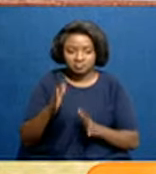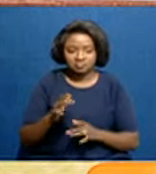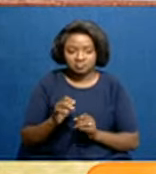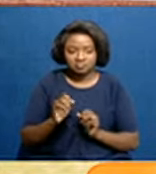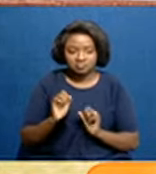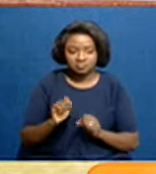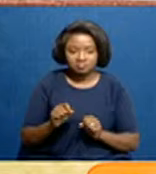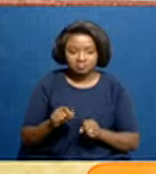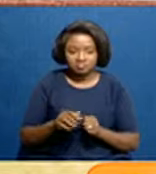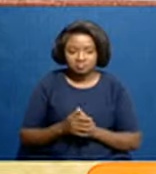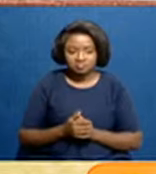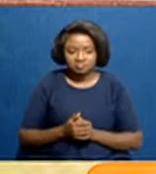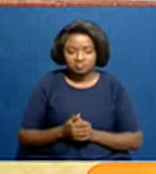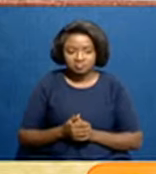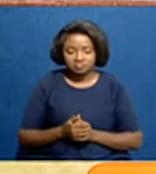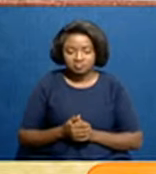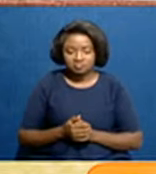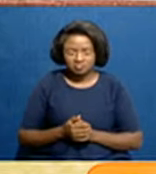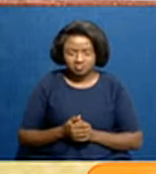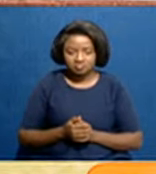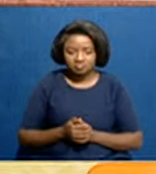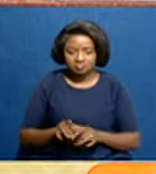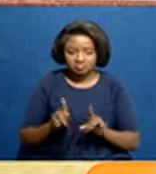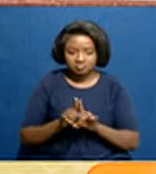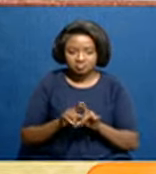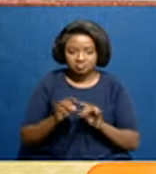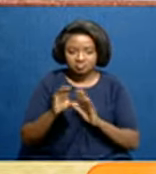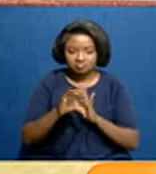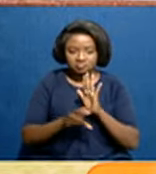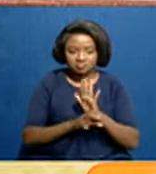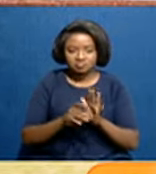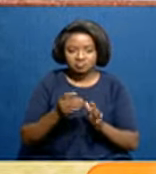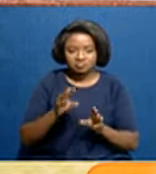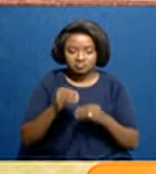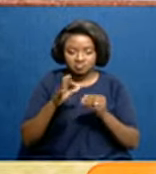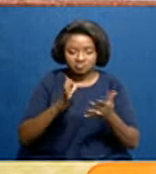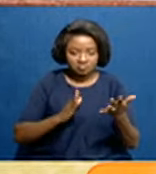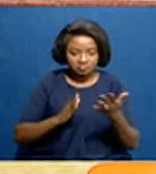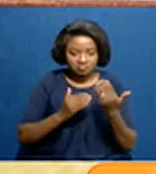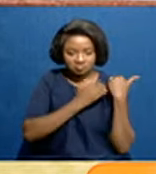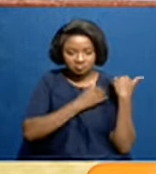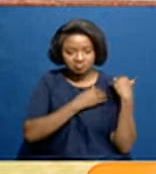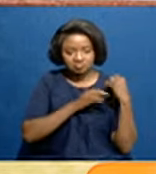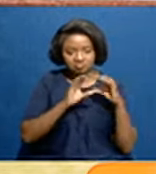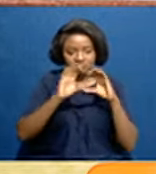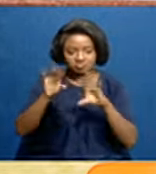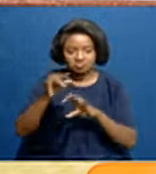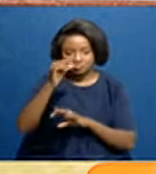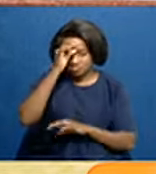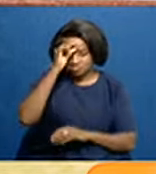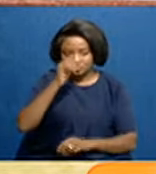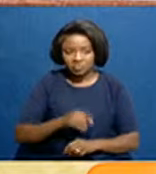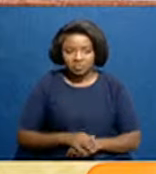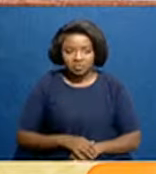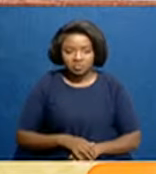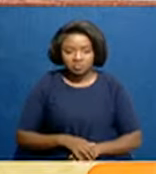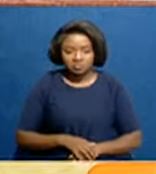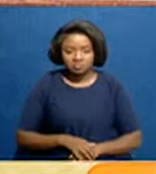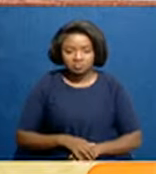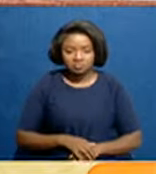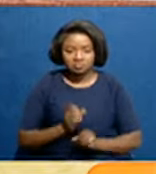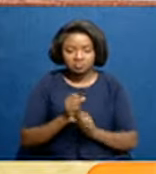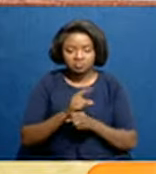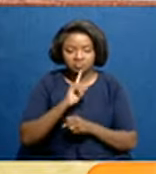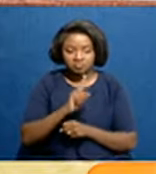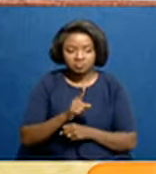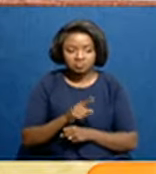And the same constitution then imposes an obligation on the state to ensure the widest